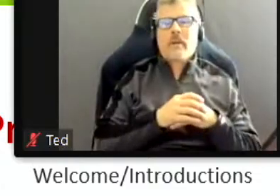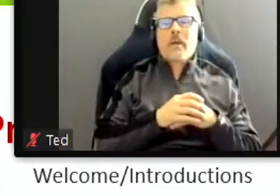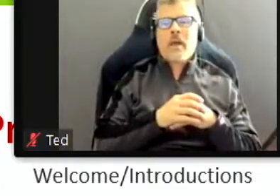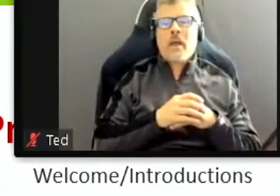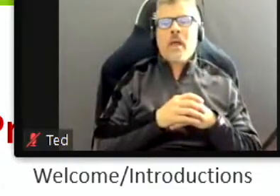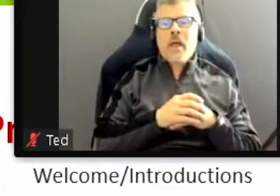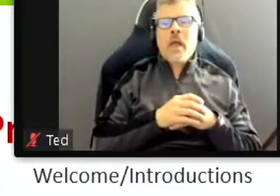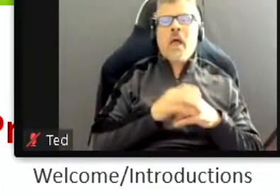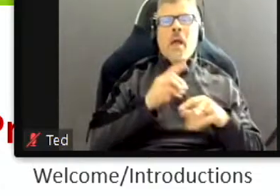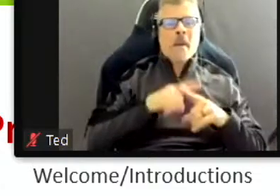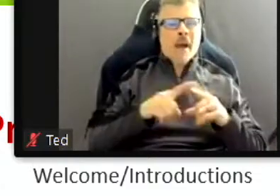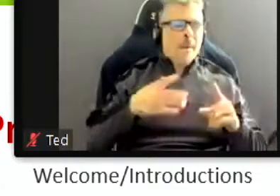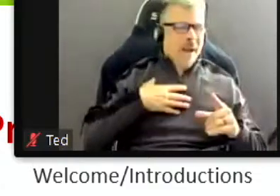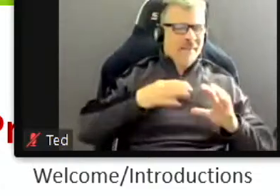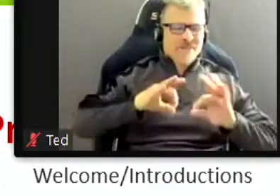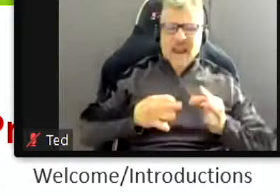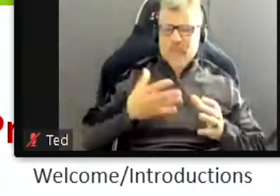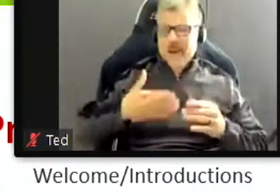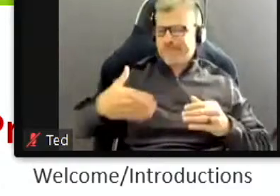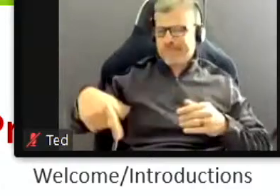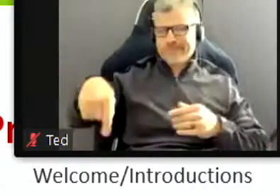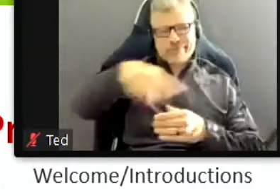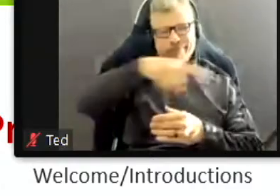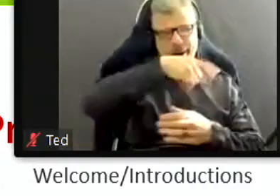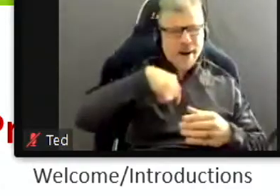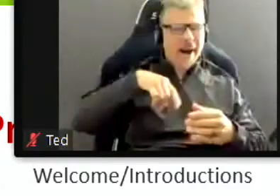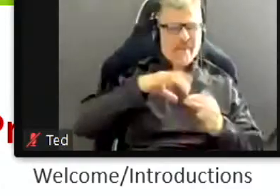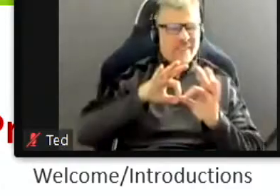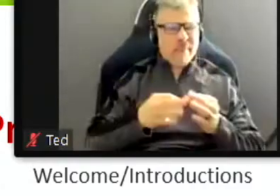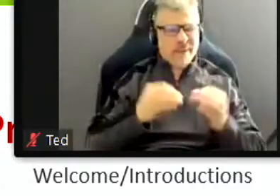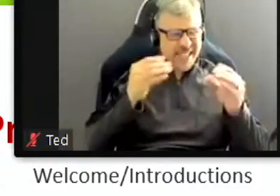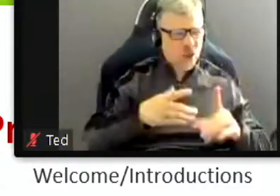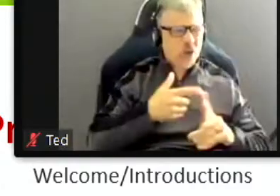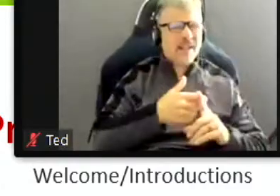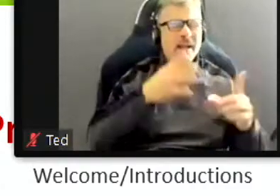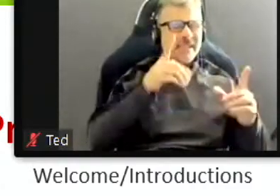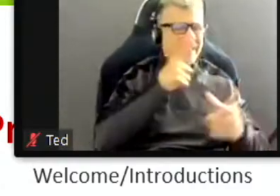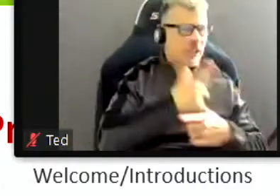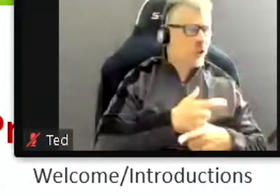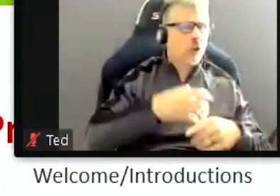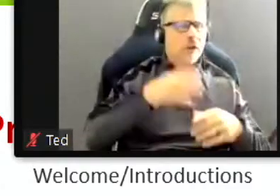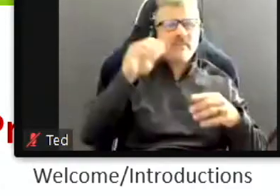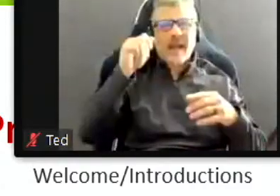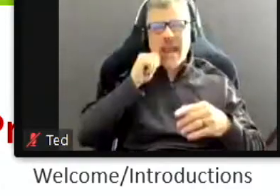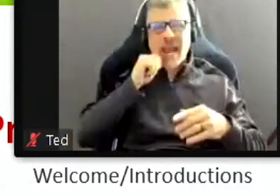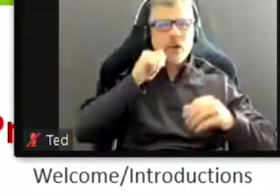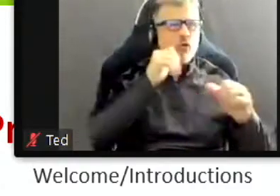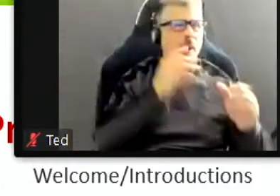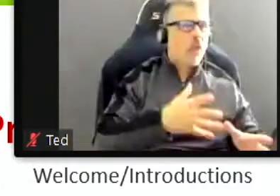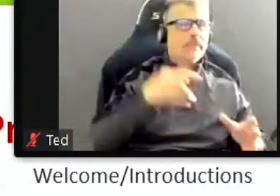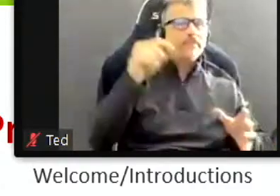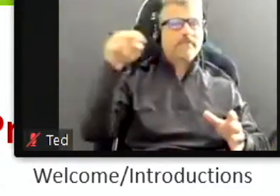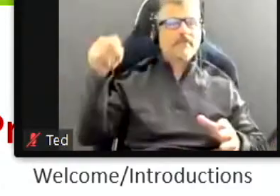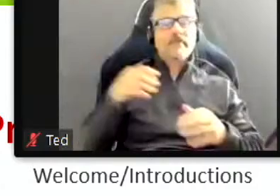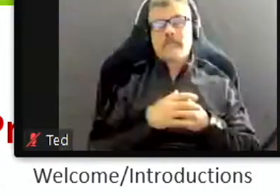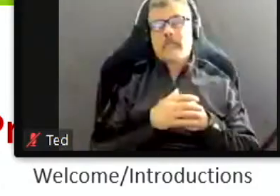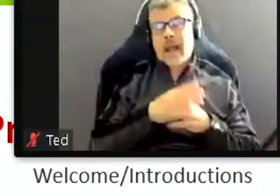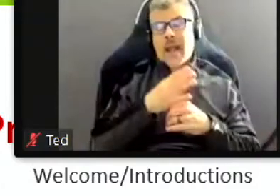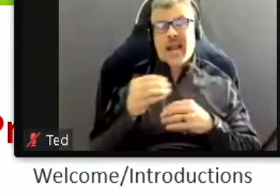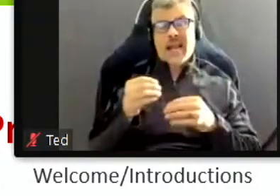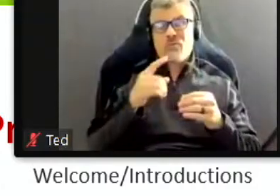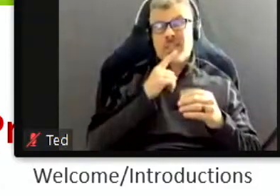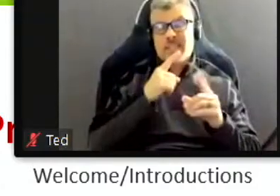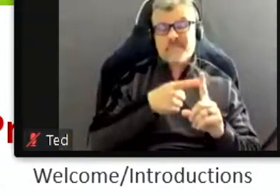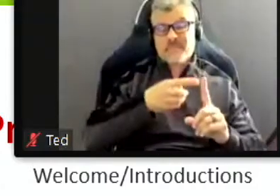lot of family history of teachers in my family, sister, aunts, grandmother, and of course teachers are the most